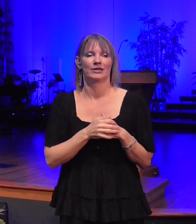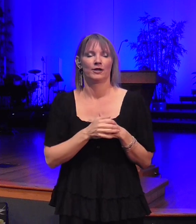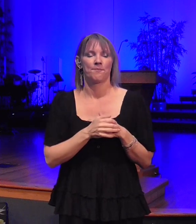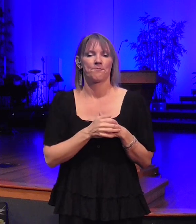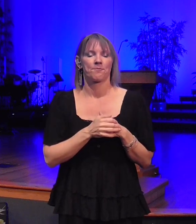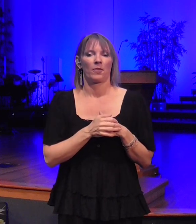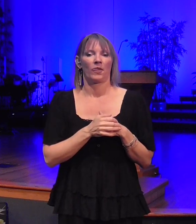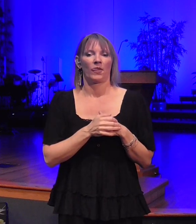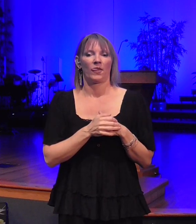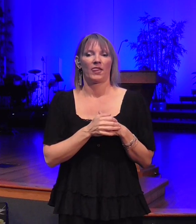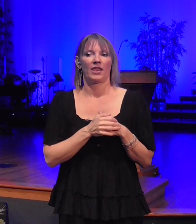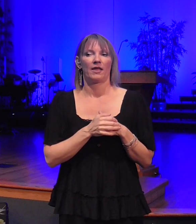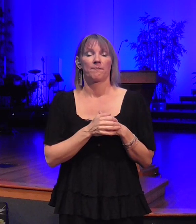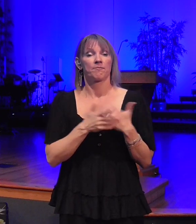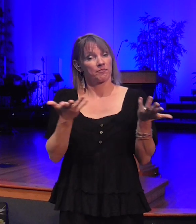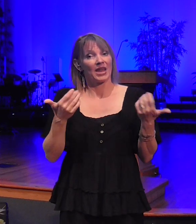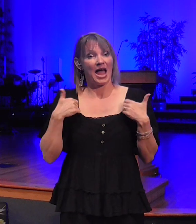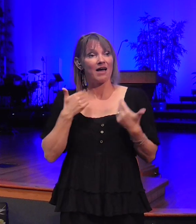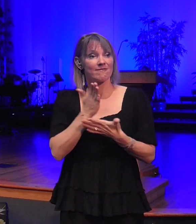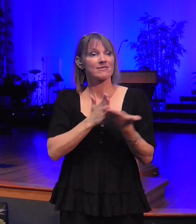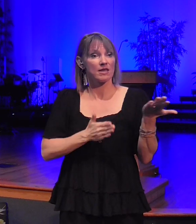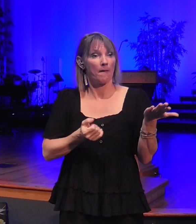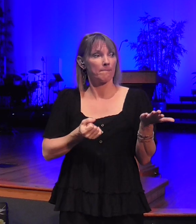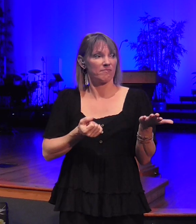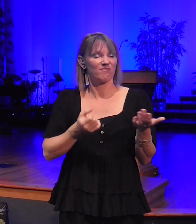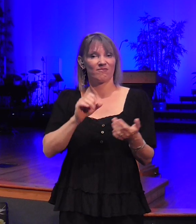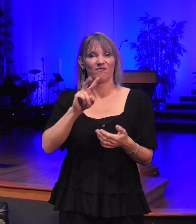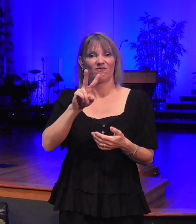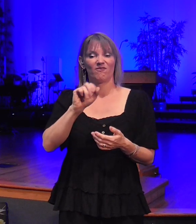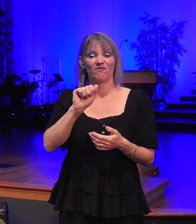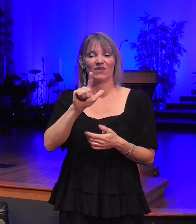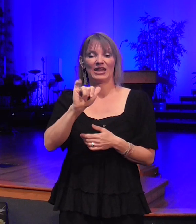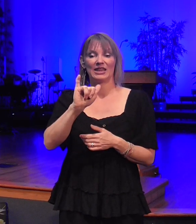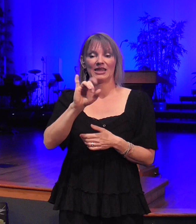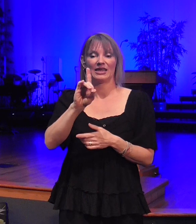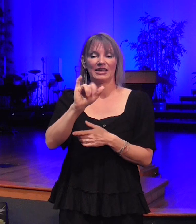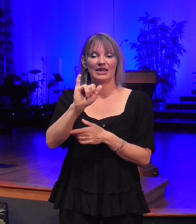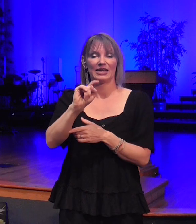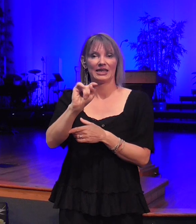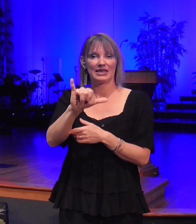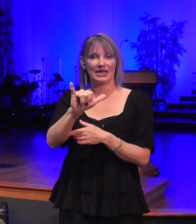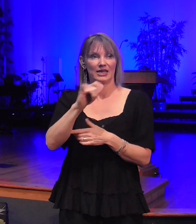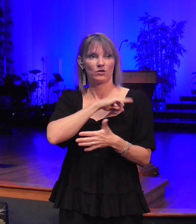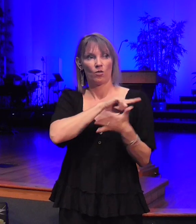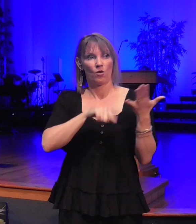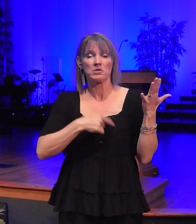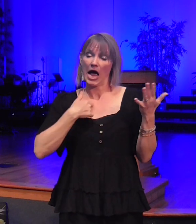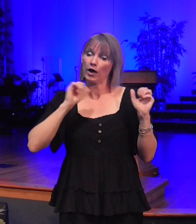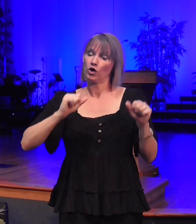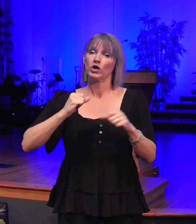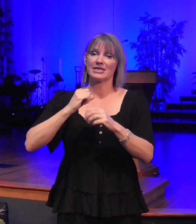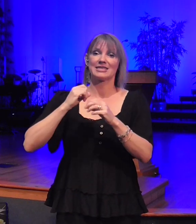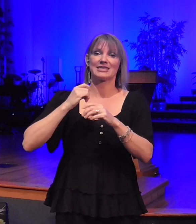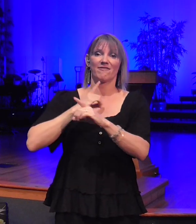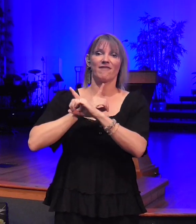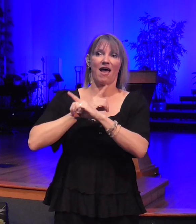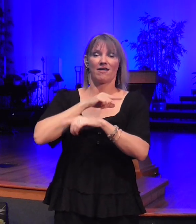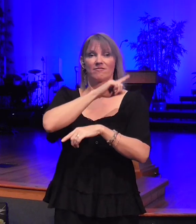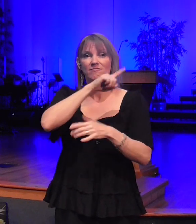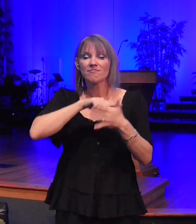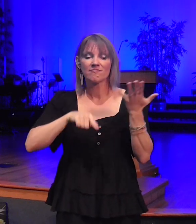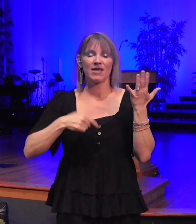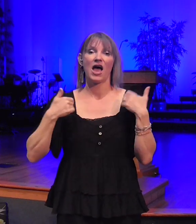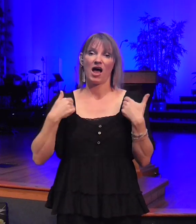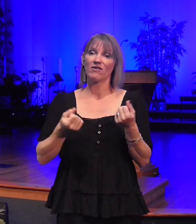Now there's validity to the School of Hard Knocks. I could defend this school of thinking and have a lot of evidence for